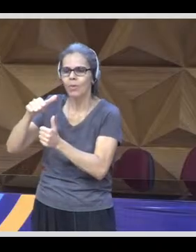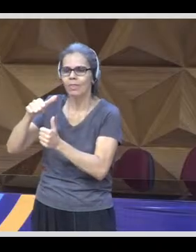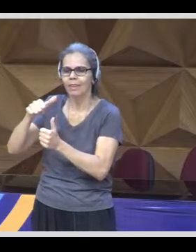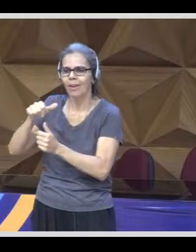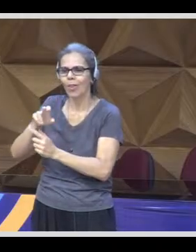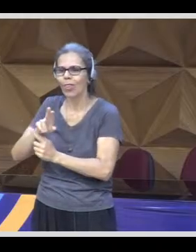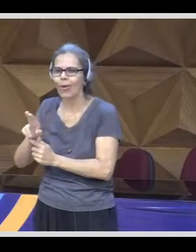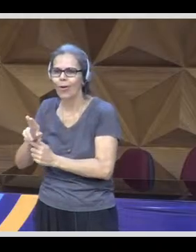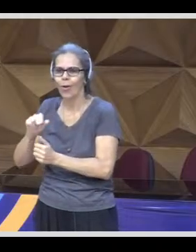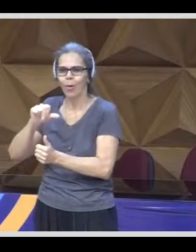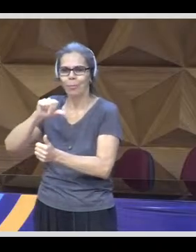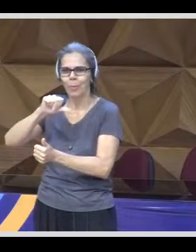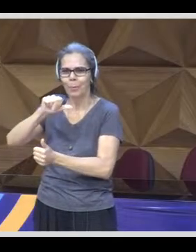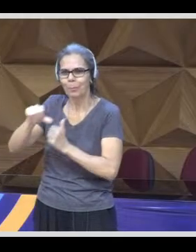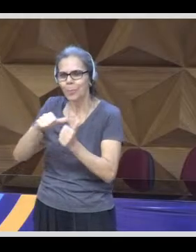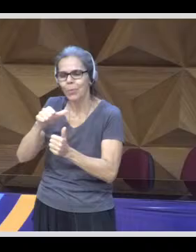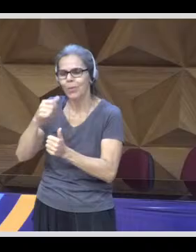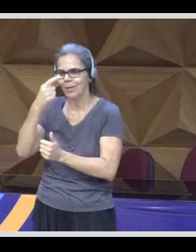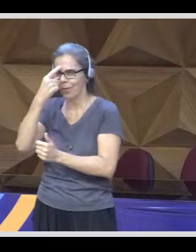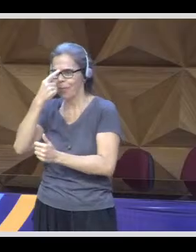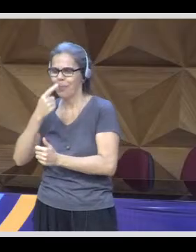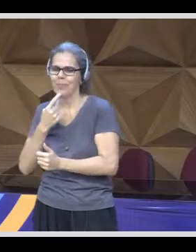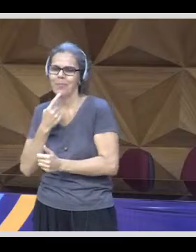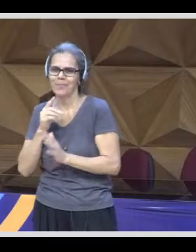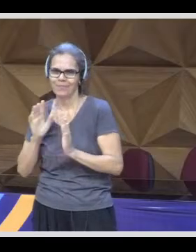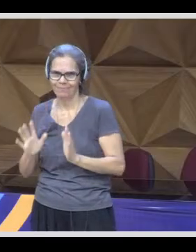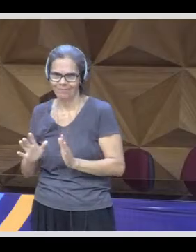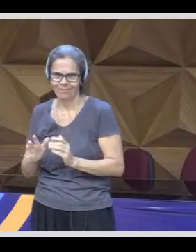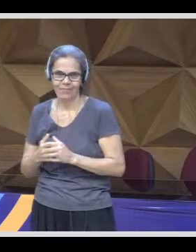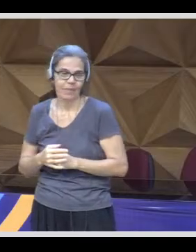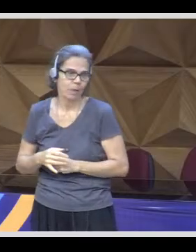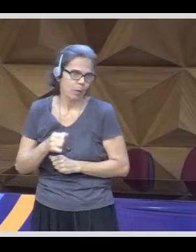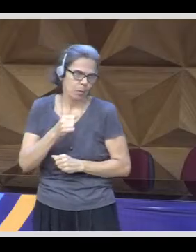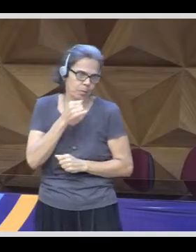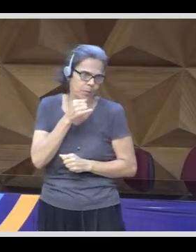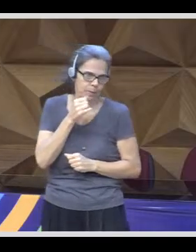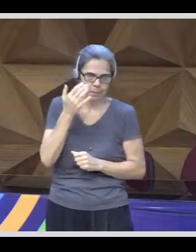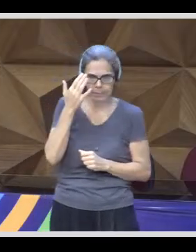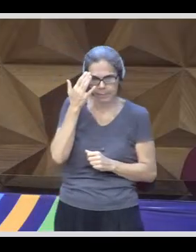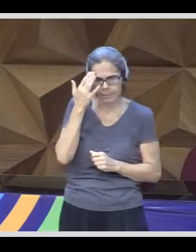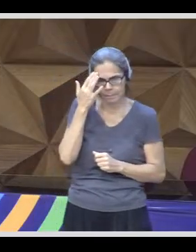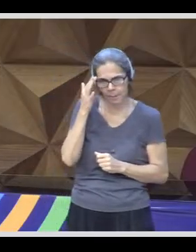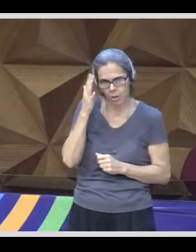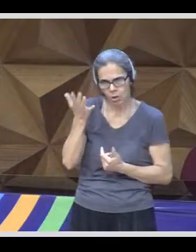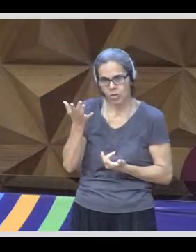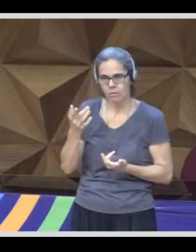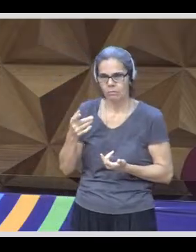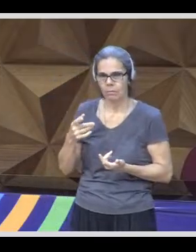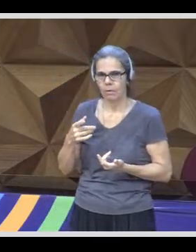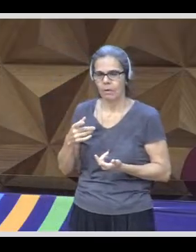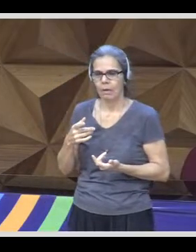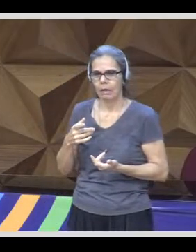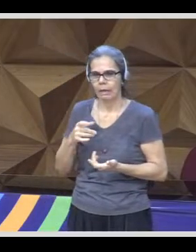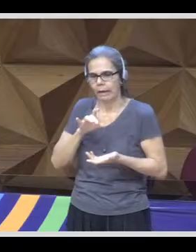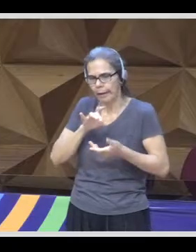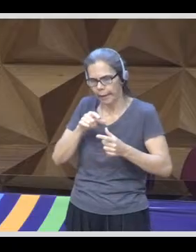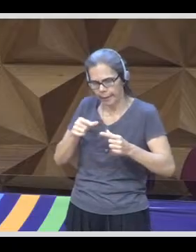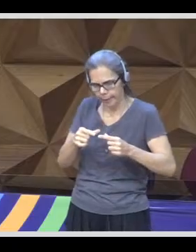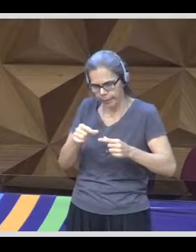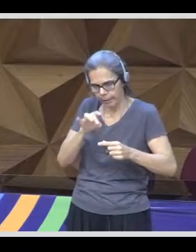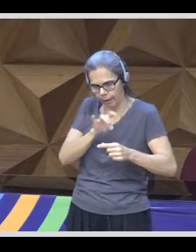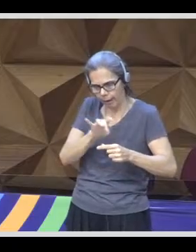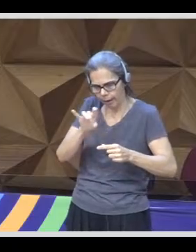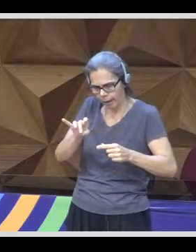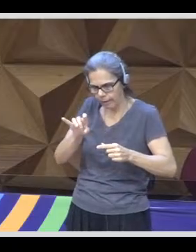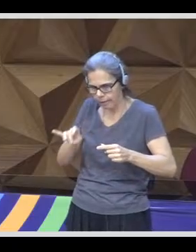here is a user ID. We see different nodes with edges that are not very heavy, and they still could be